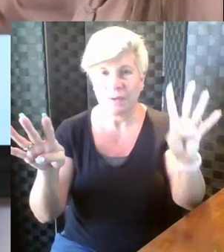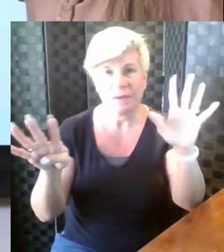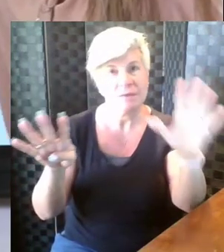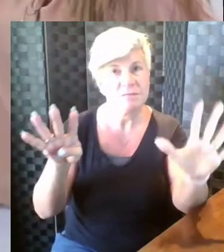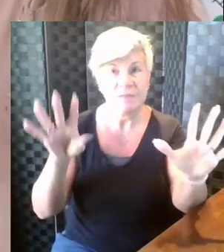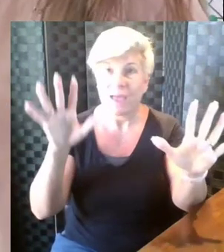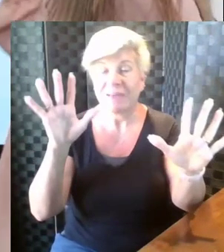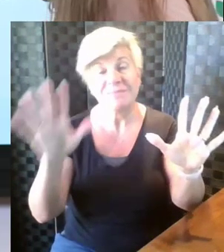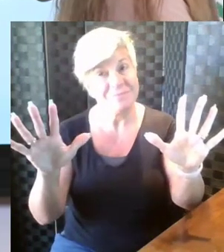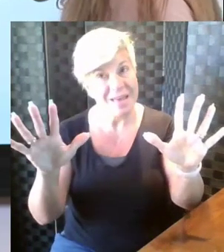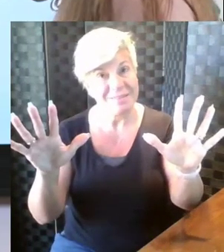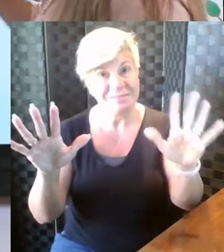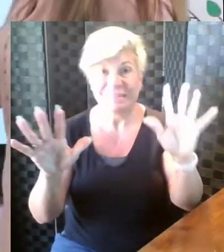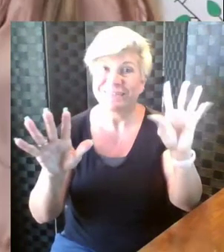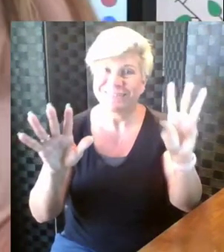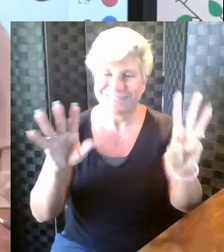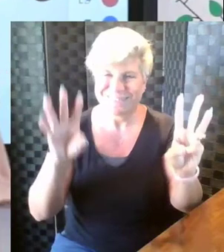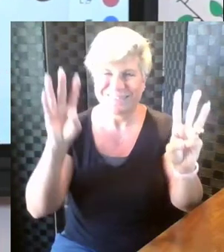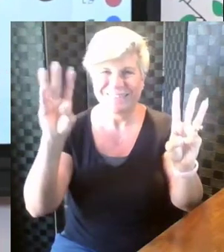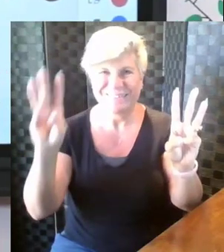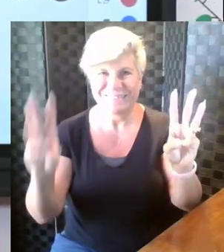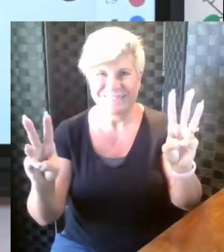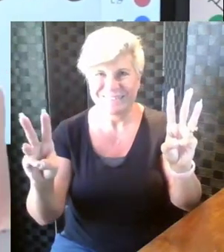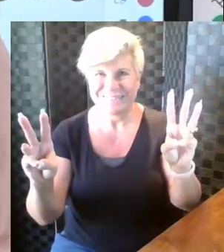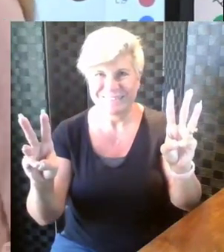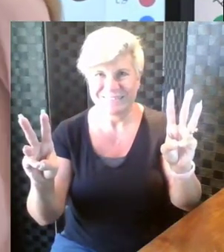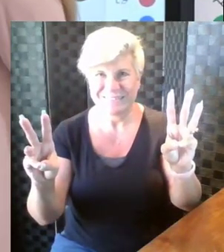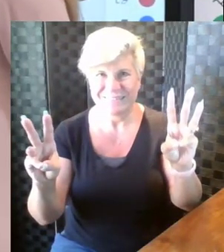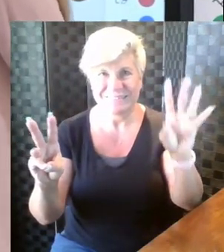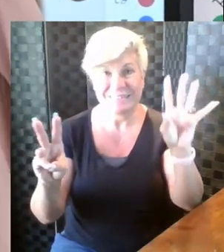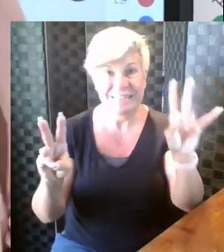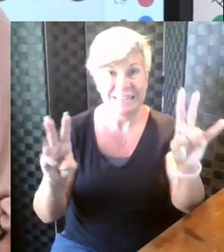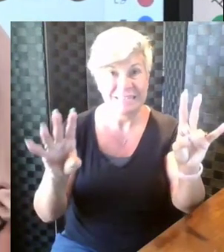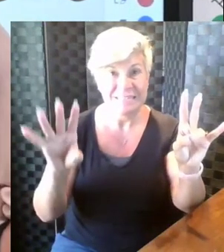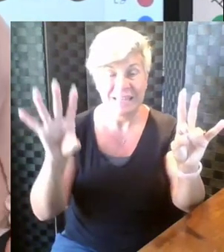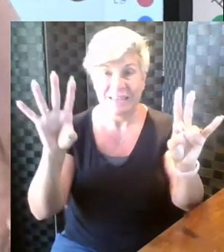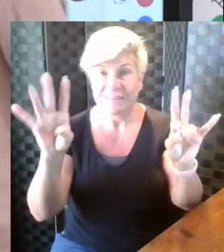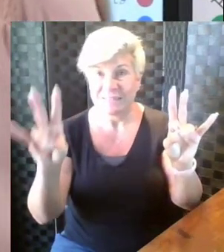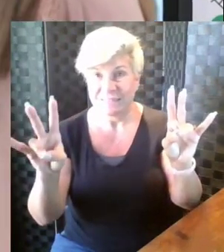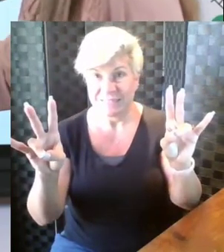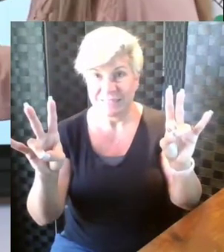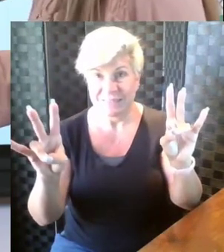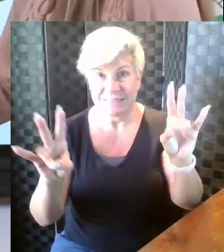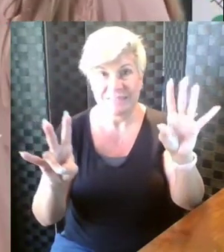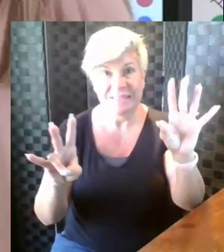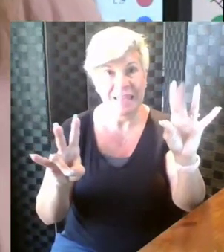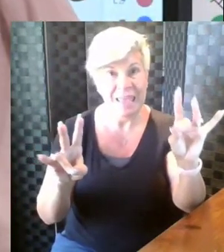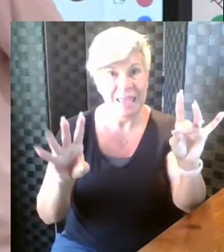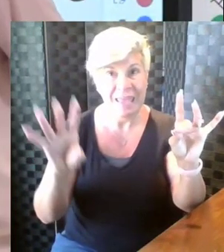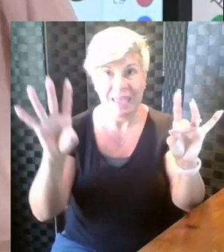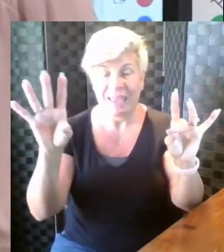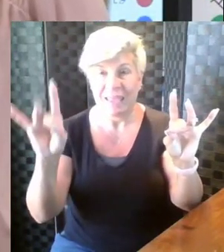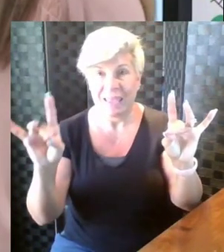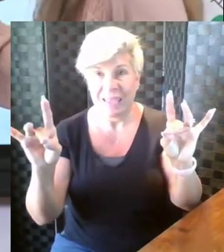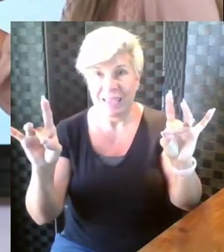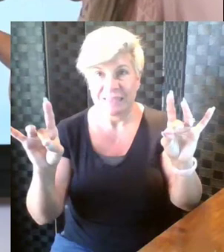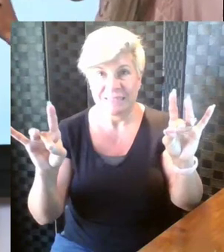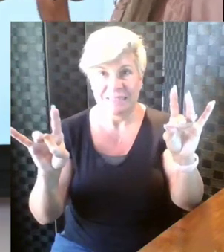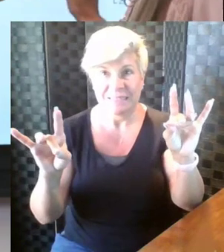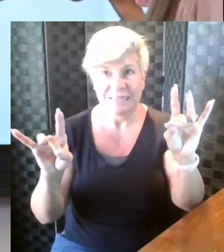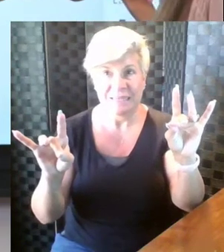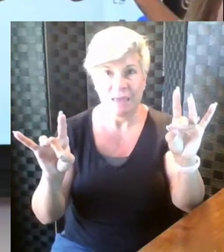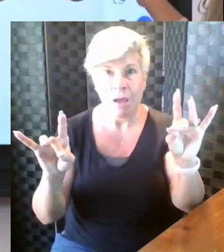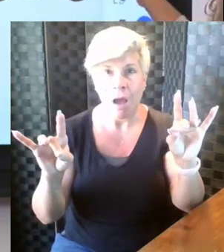4, 5, 5, 6, 6, 7, 7, 8,